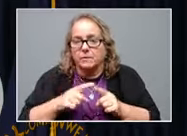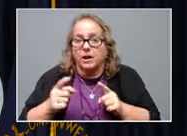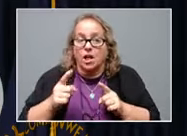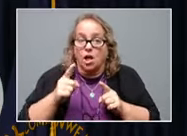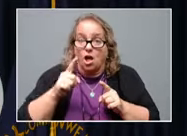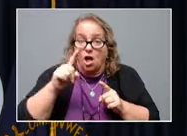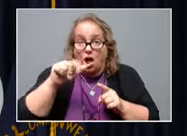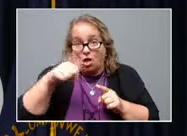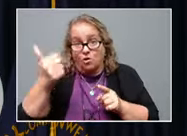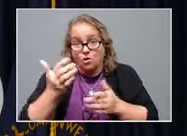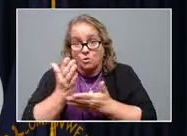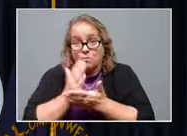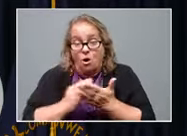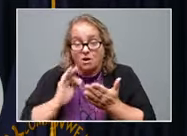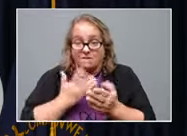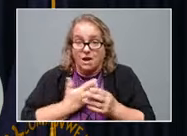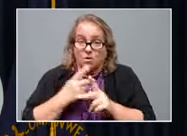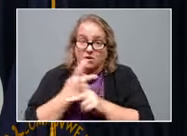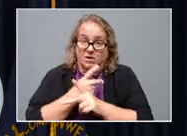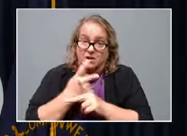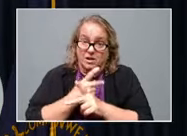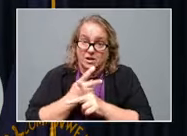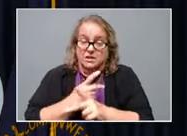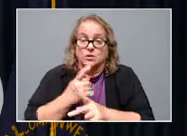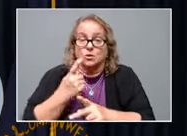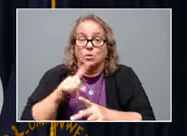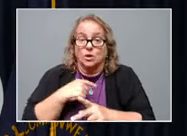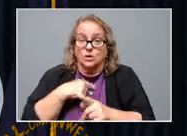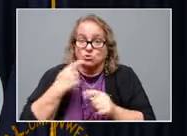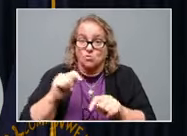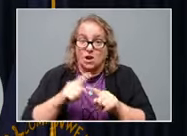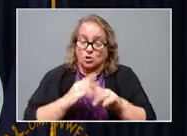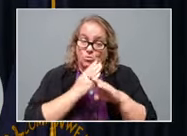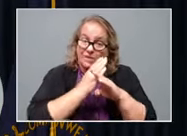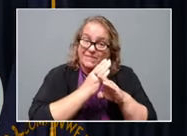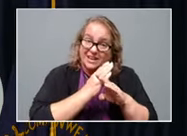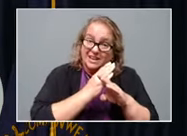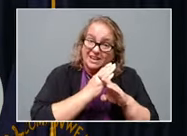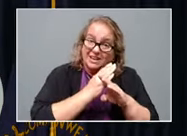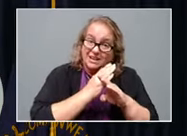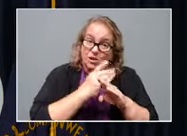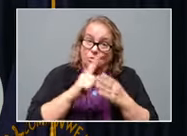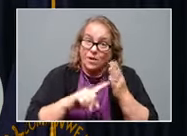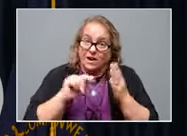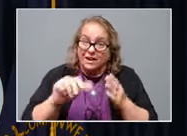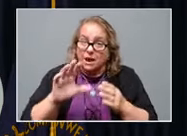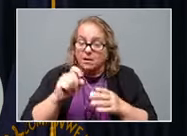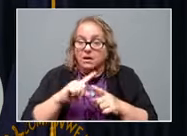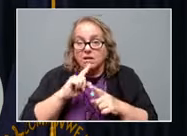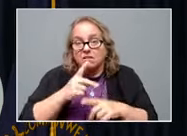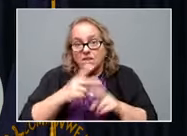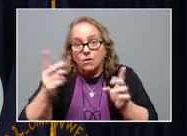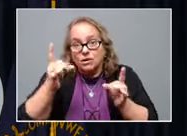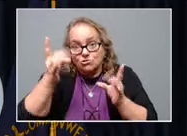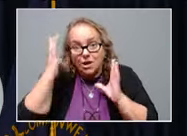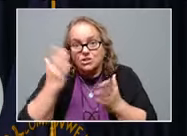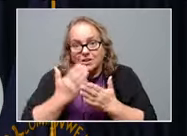when we're trying to prevent what could be something real tragic, and it only takes one